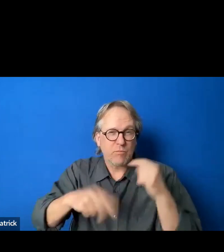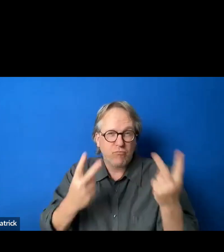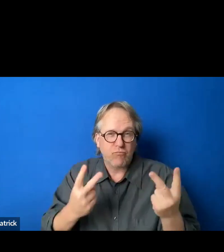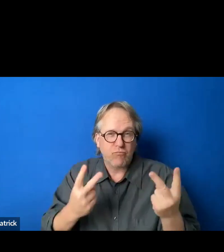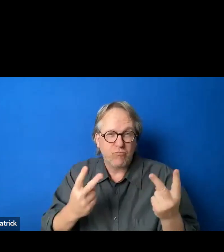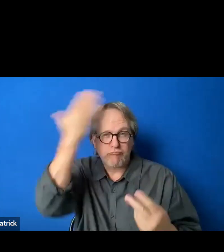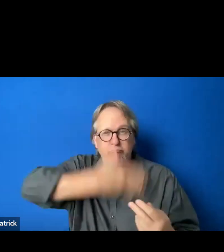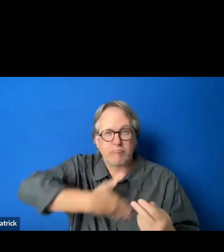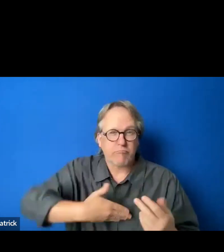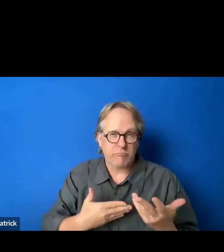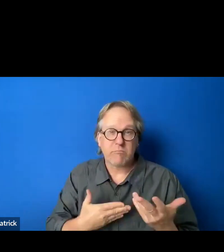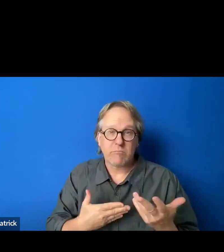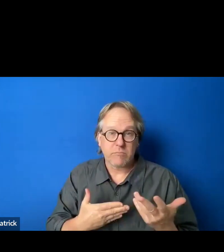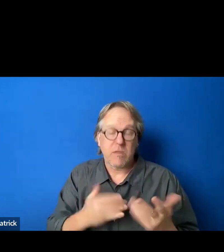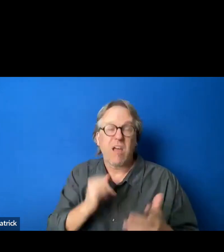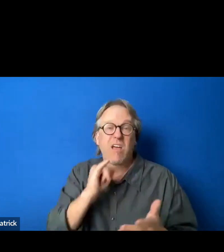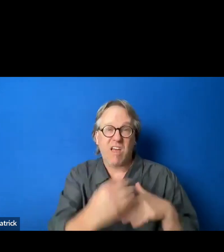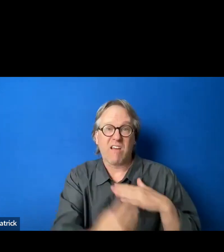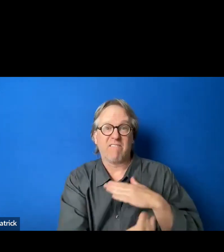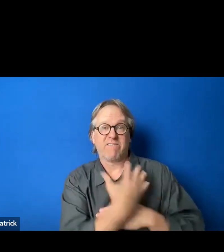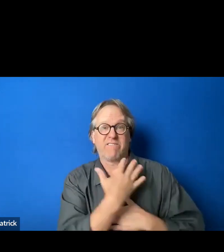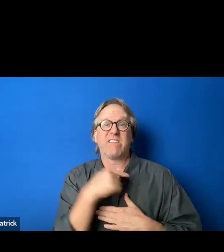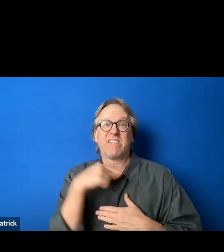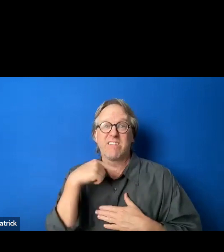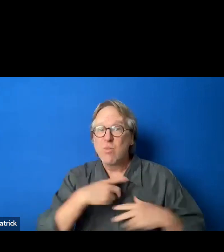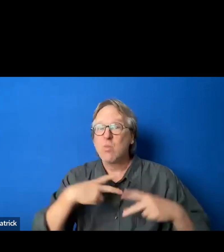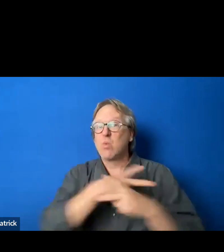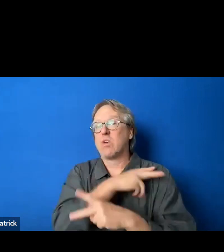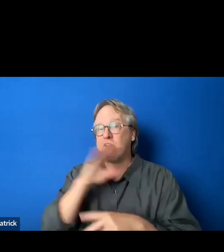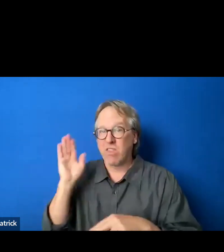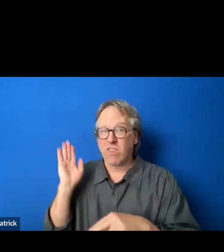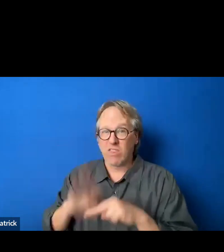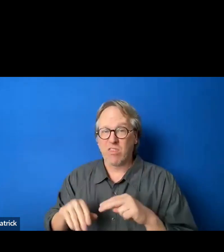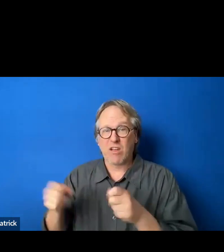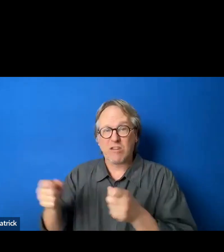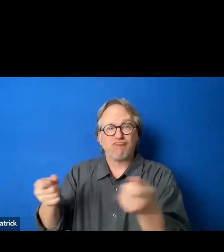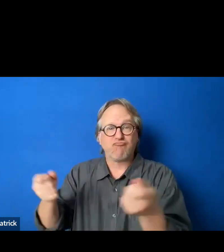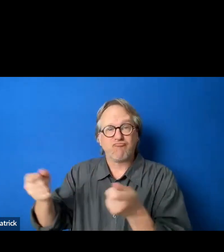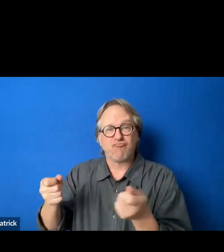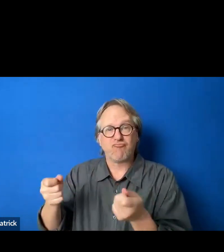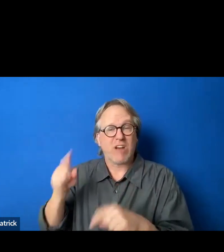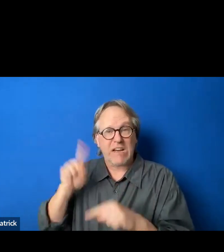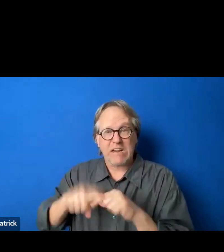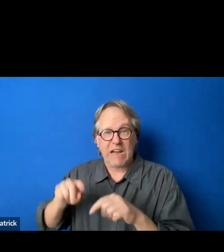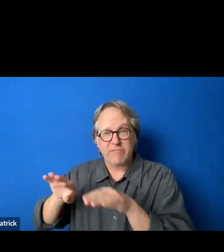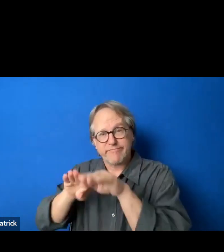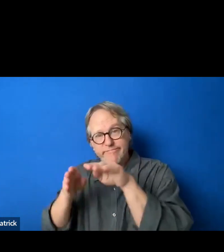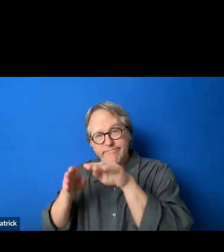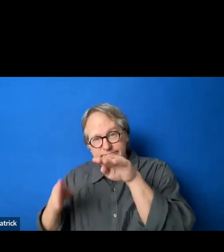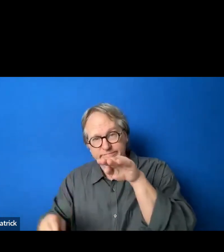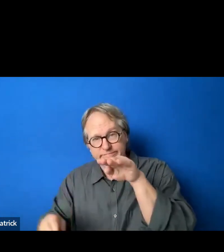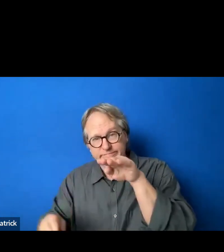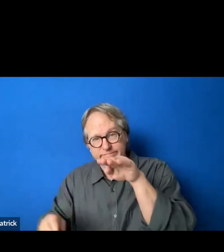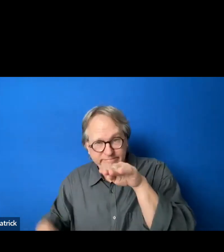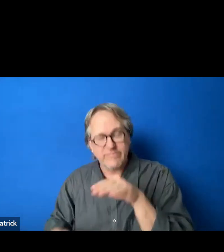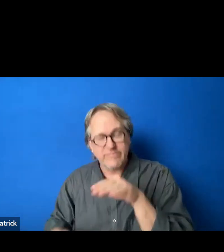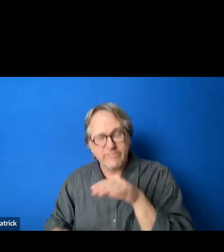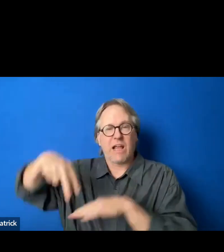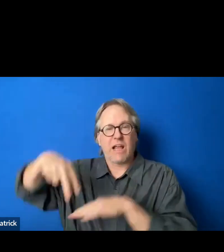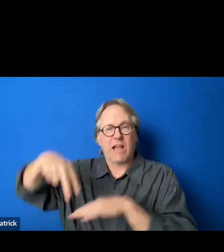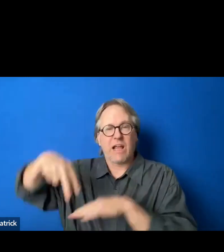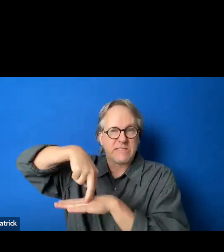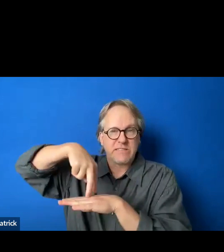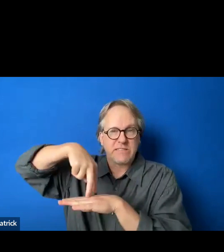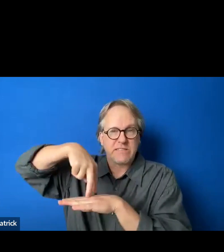and affects my life, frankly, far more than the fact that I can't climb steps or stand still